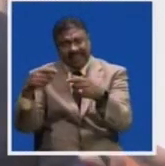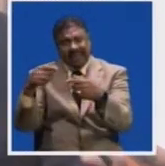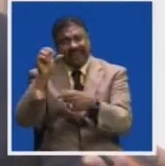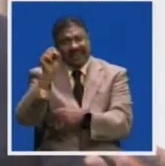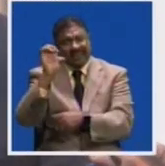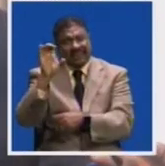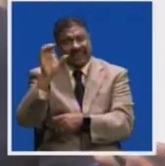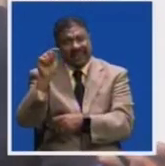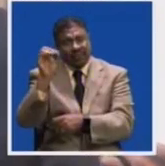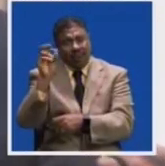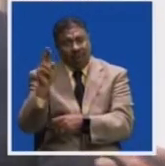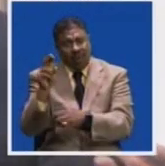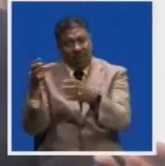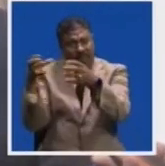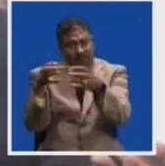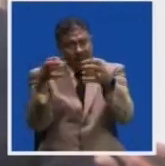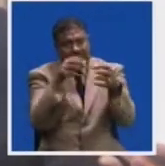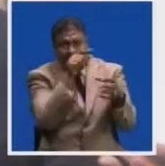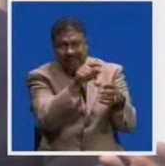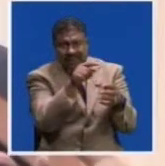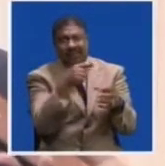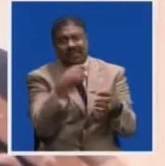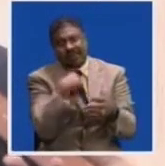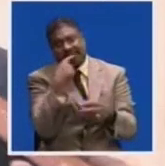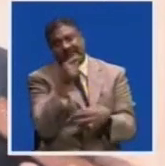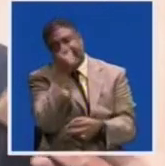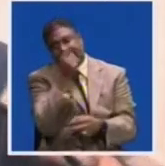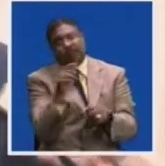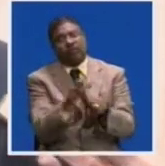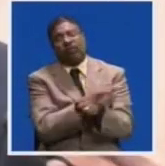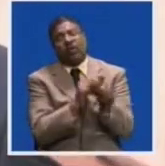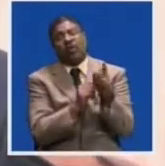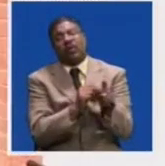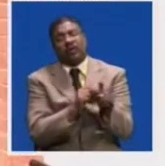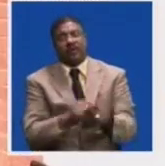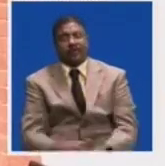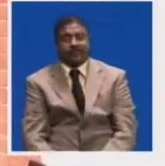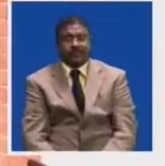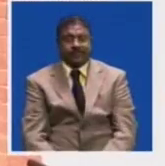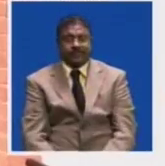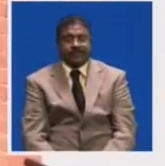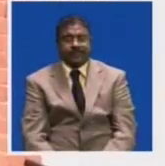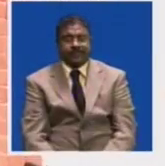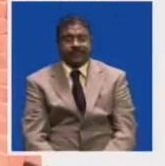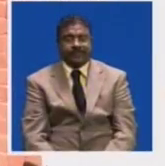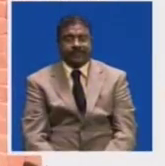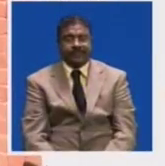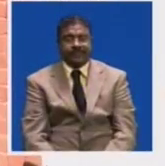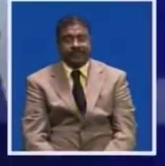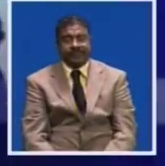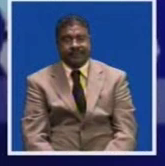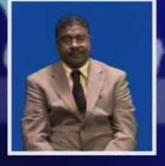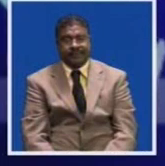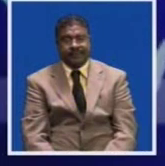then come to some understanding around that. Sharon Kunda, ZNBC News, Lusaka.